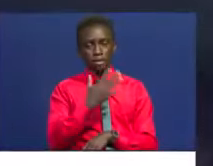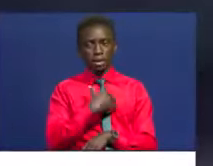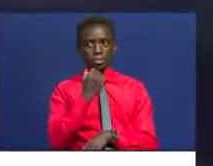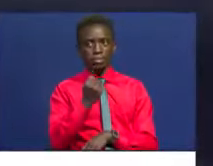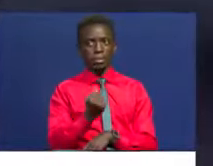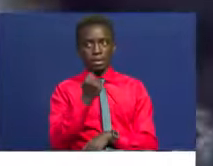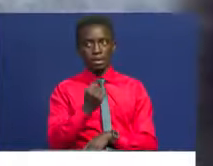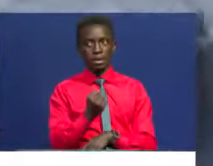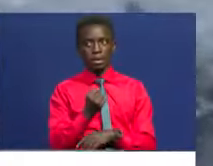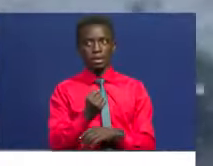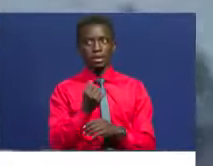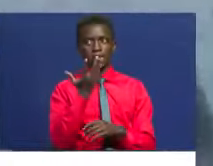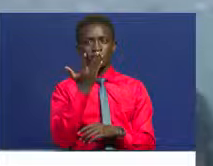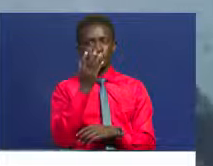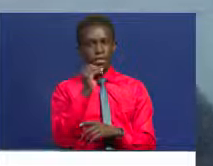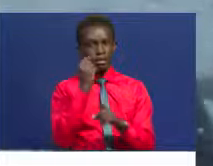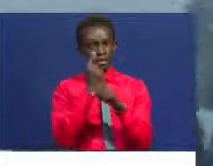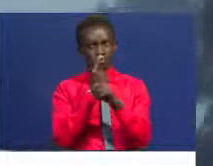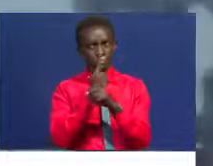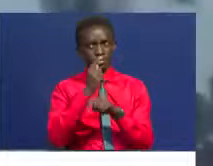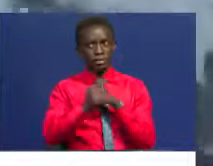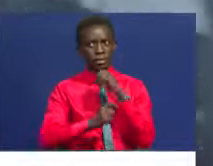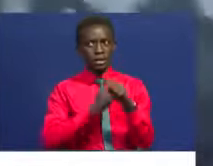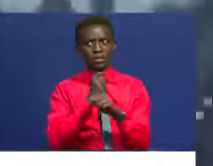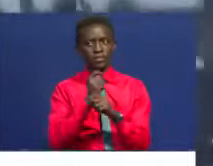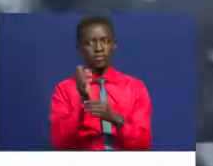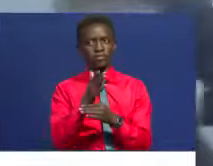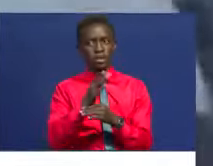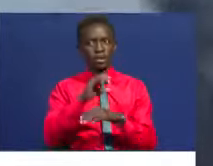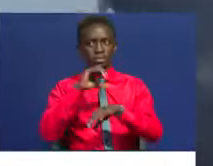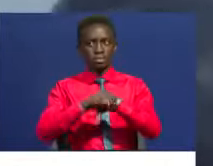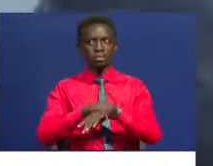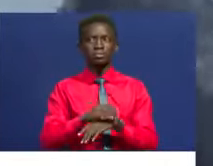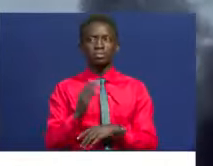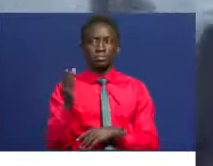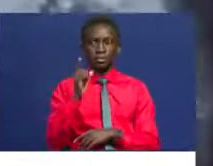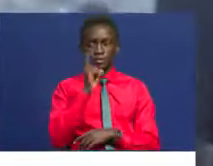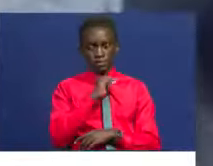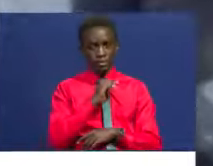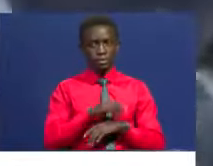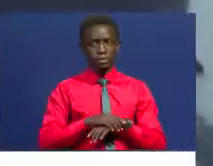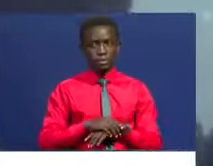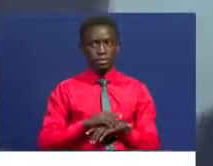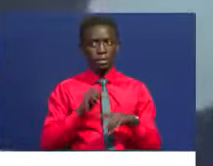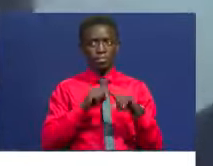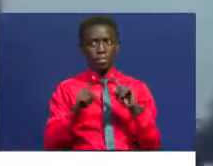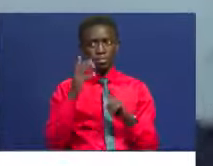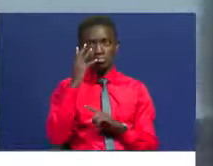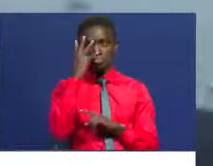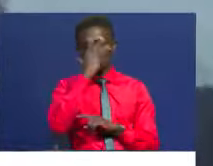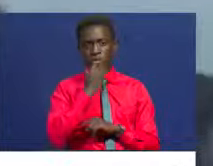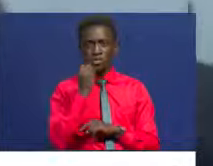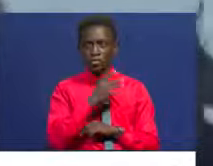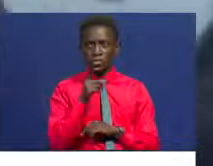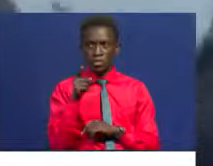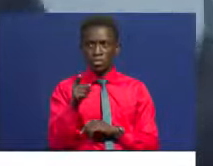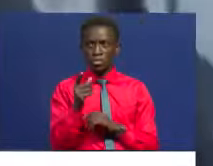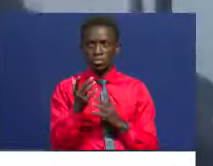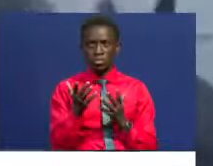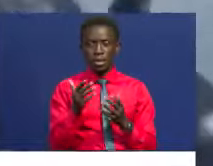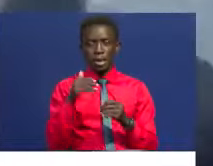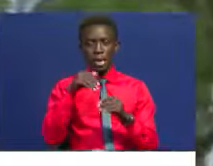60 species of fish have also been identified at the island. However, the beauty of this park lies in the